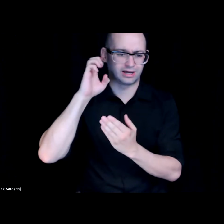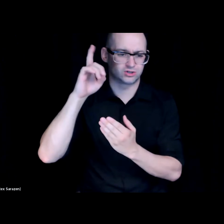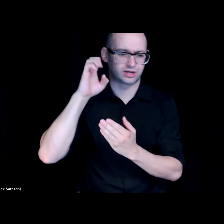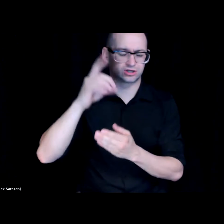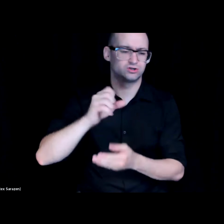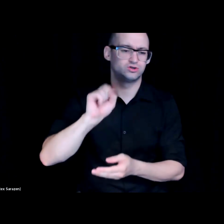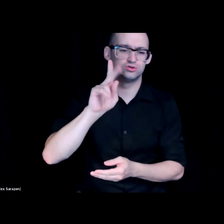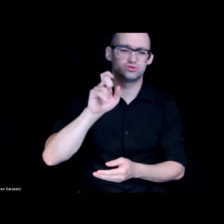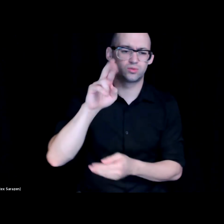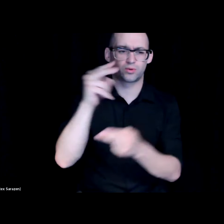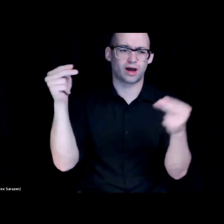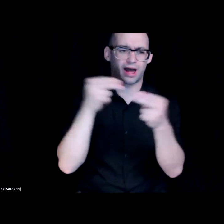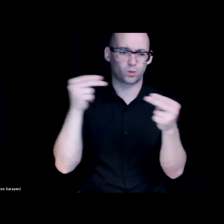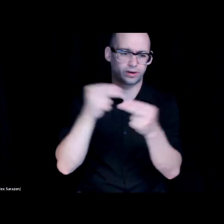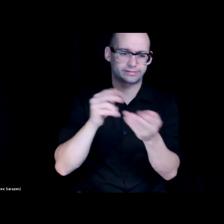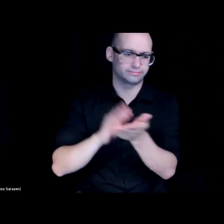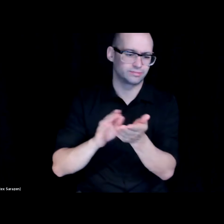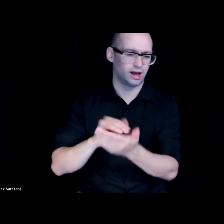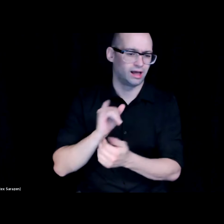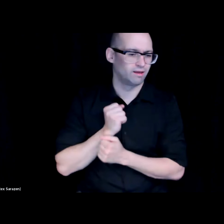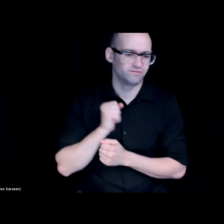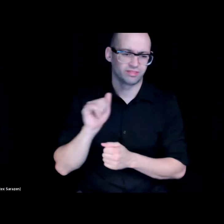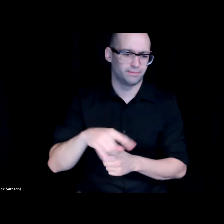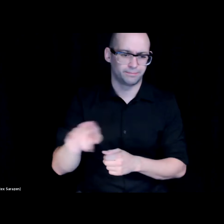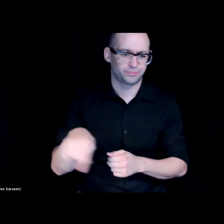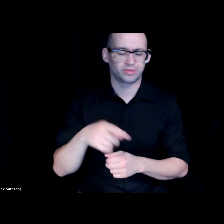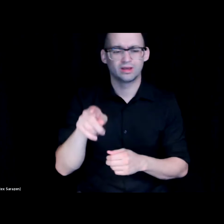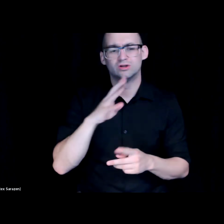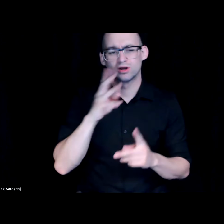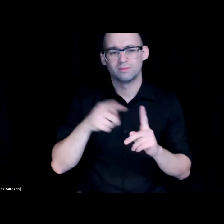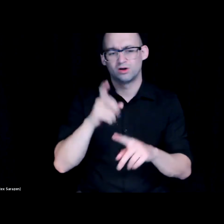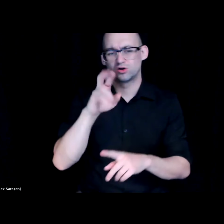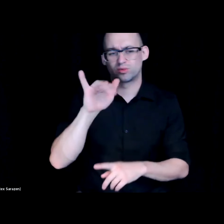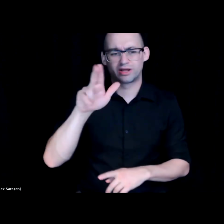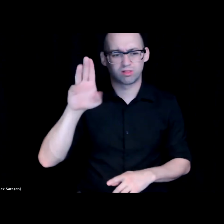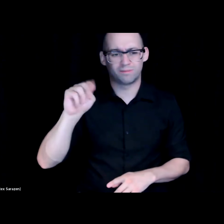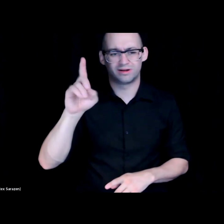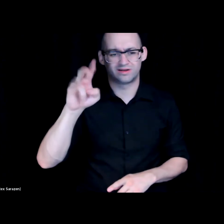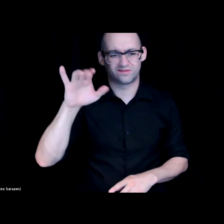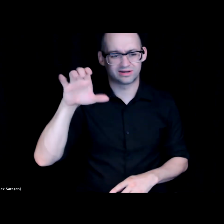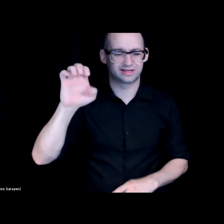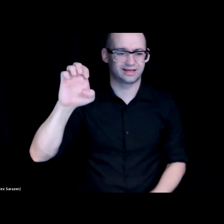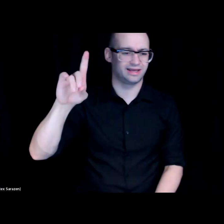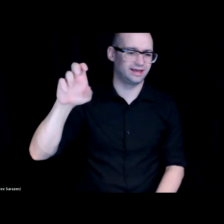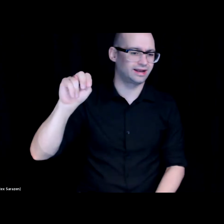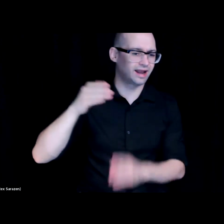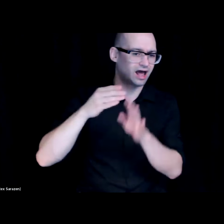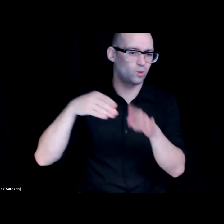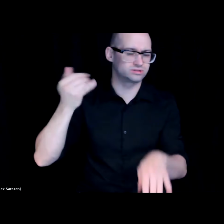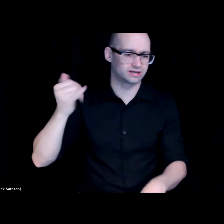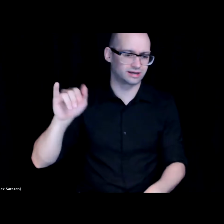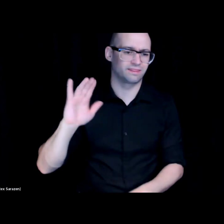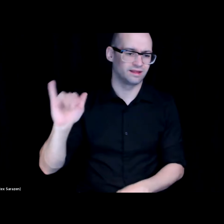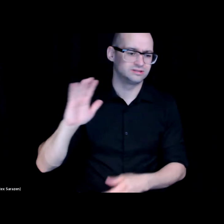for infrastructure. Urban Equity Group for curriculum and devices. Eden Housing, our partner in digital literacy. Affinity